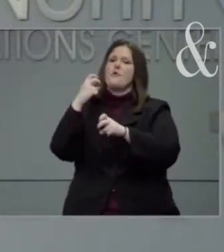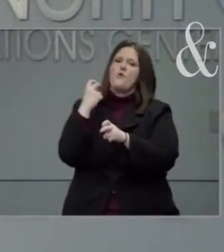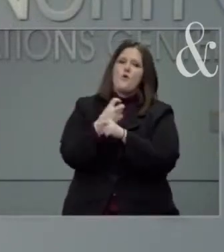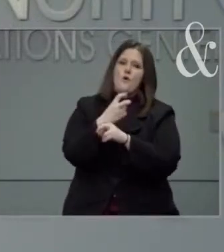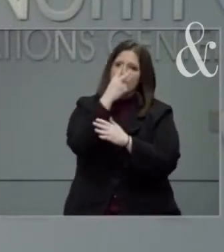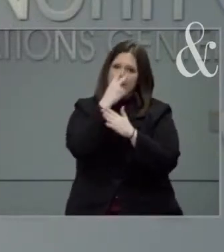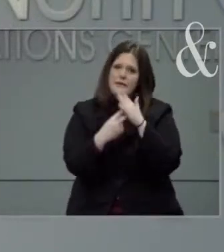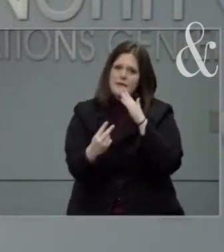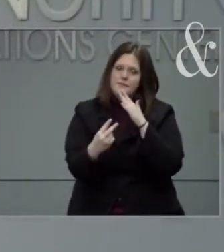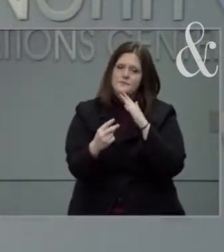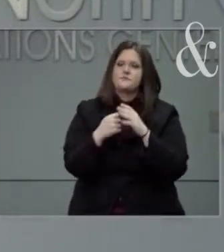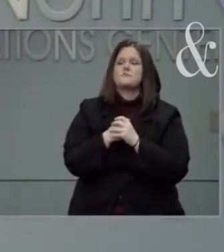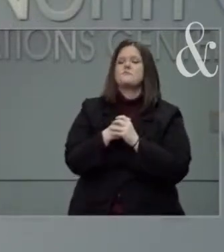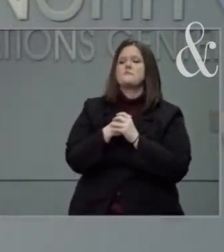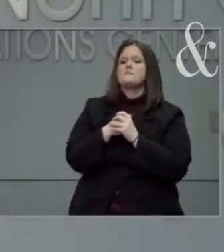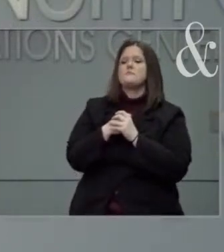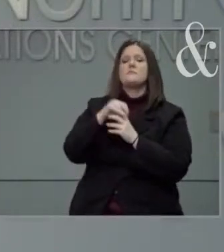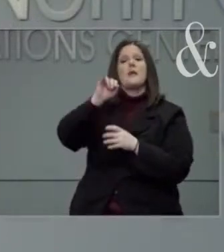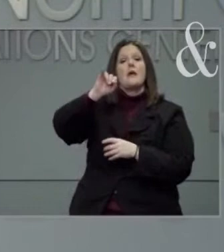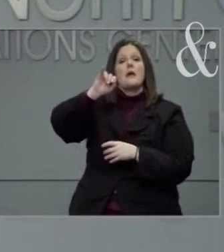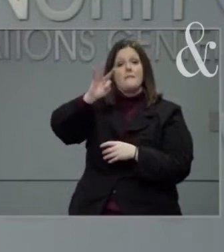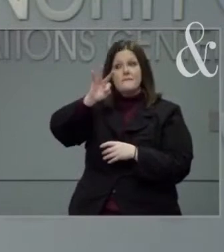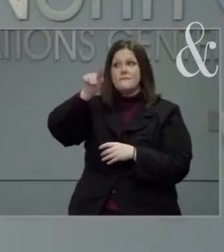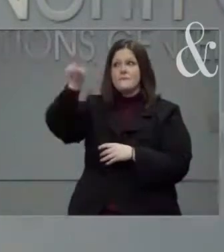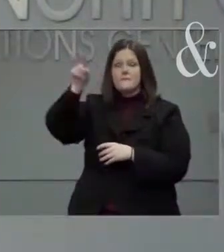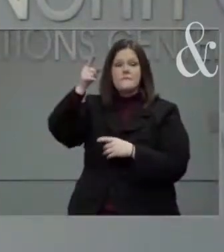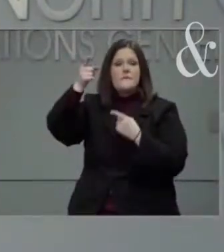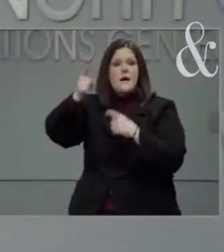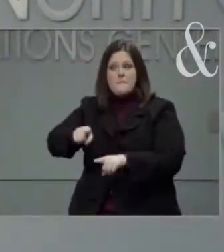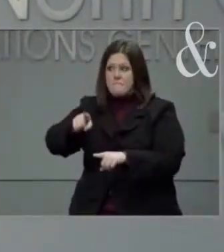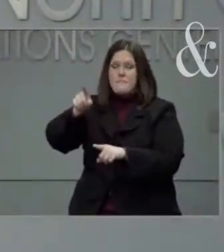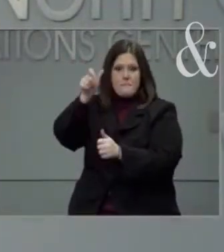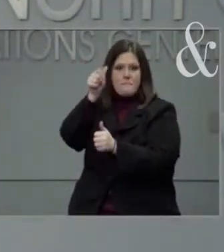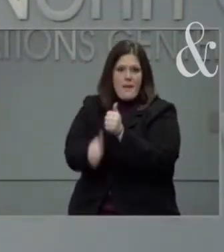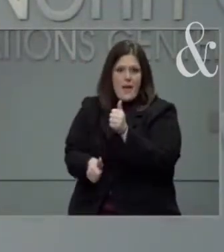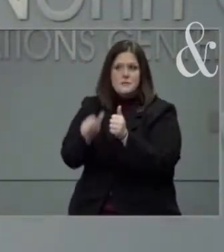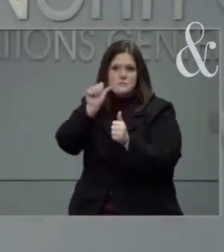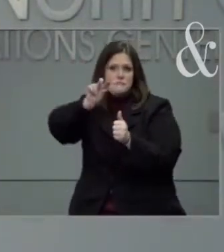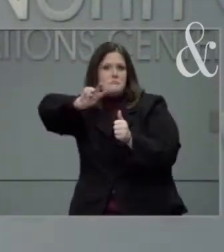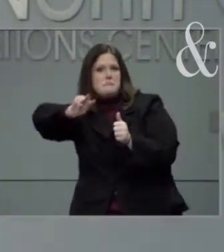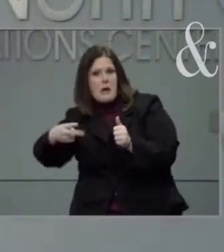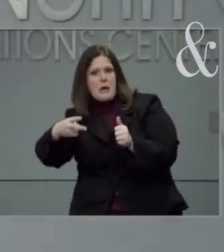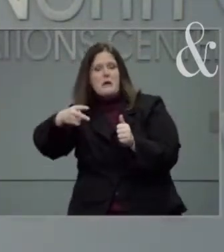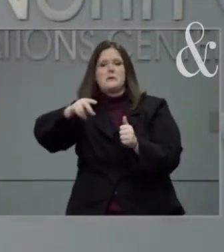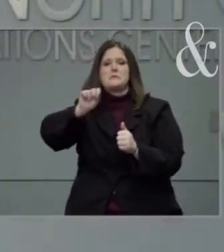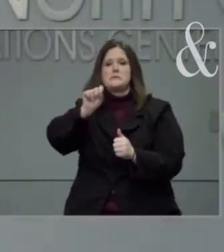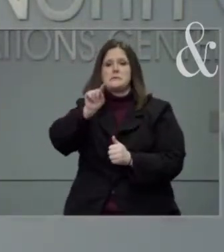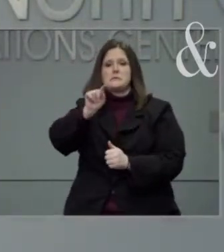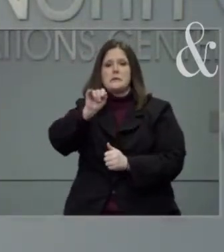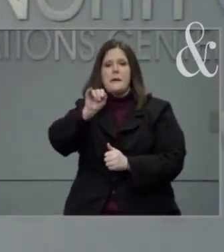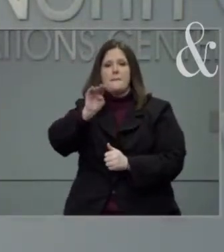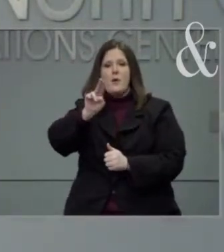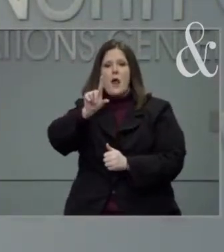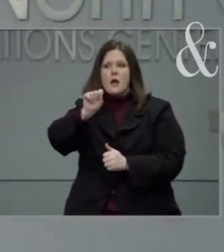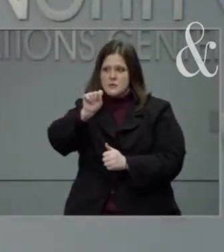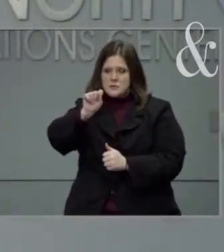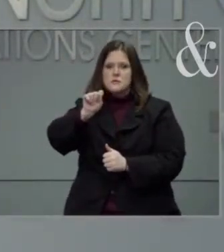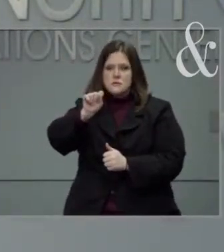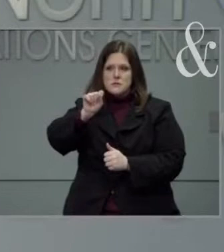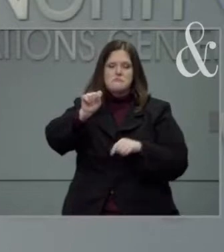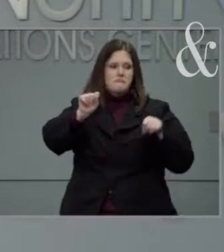if the feds pass another stimulus in the next couple of months, that would interact very closely with the 2-year